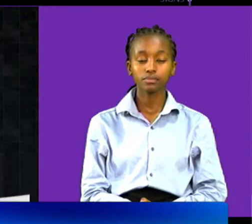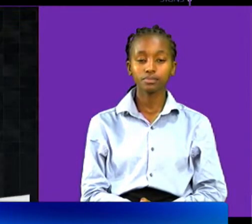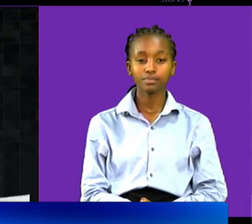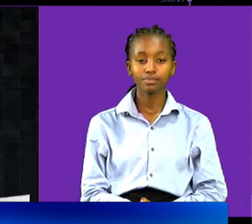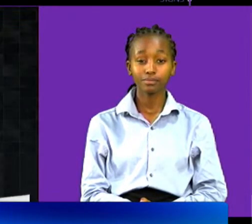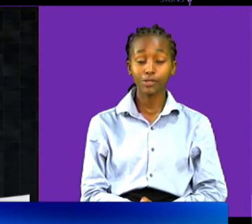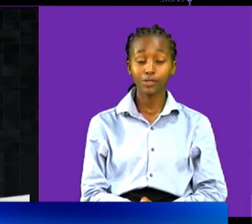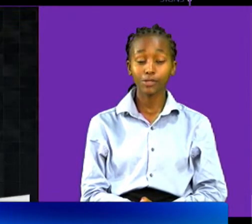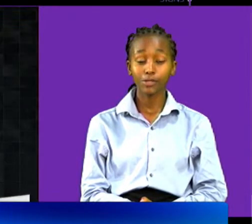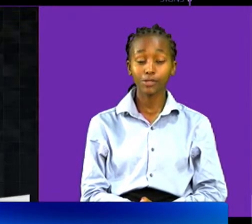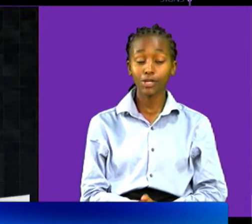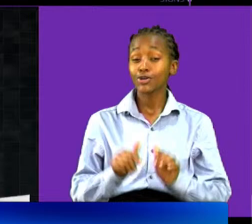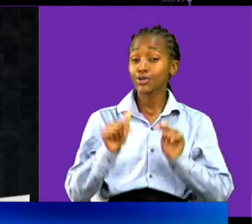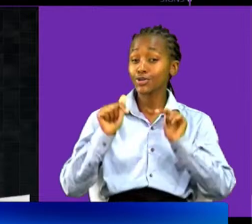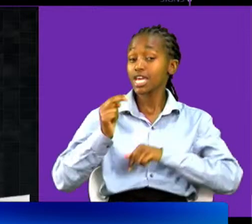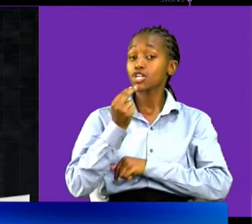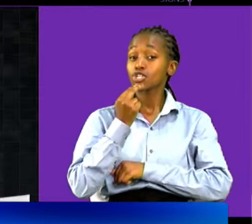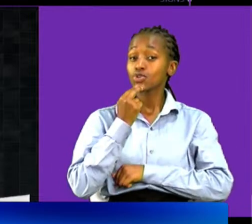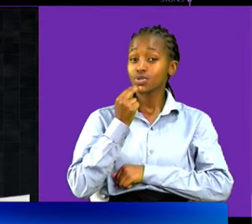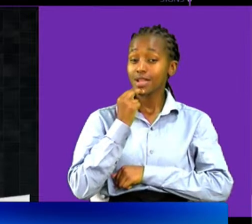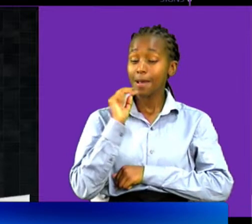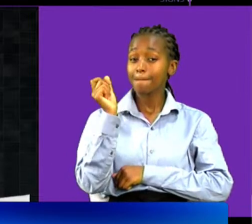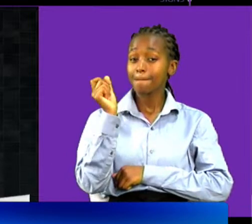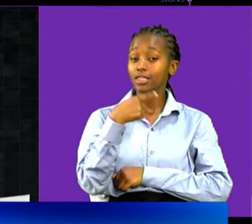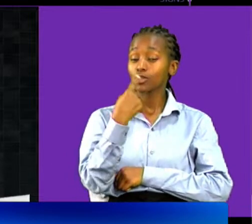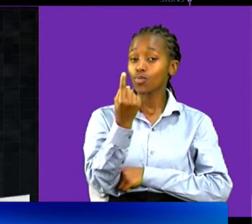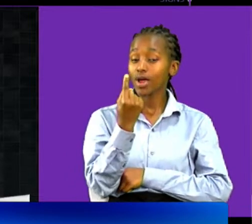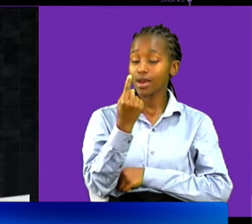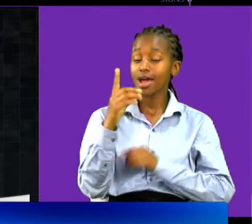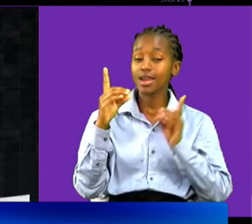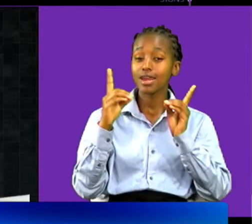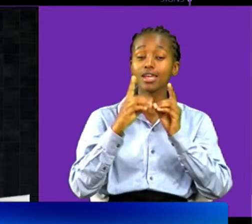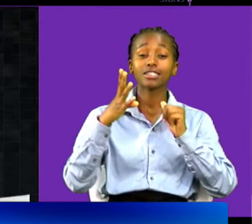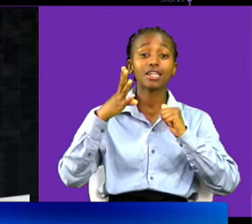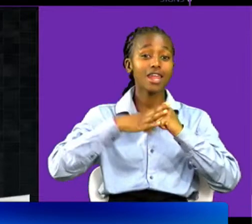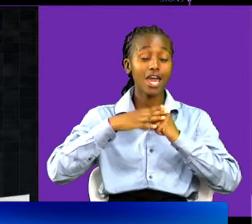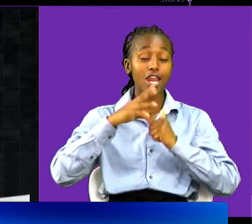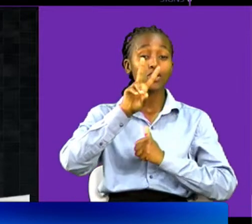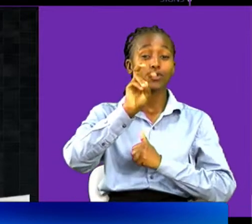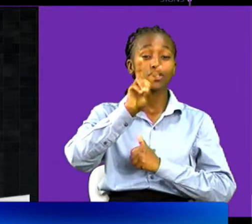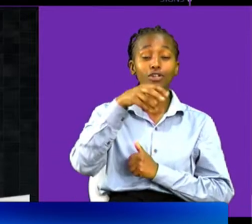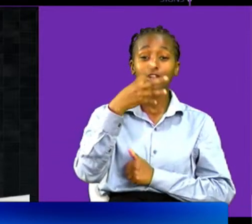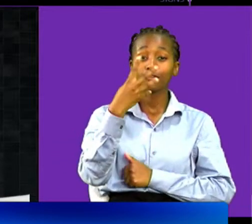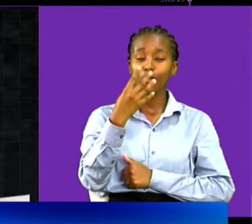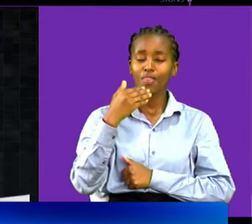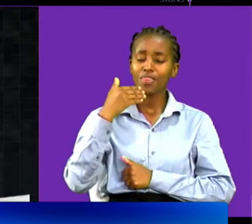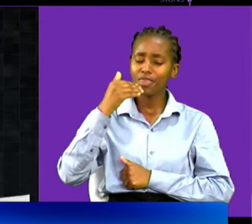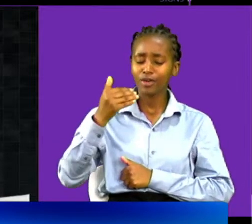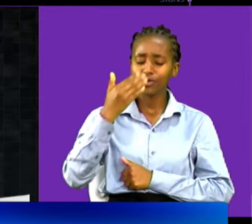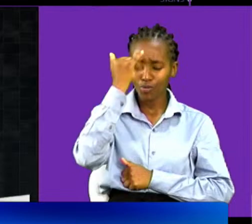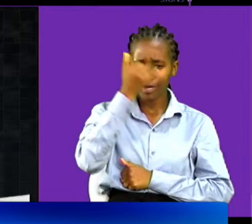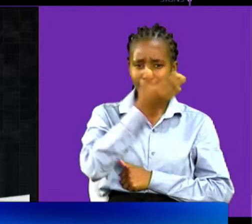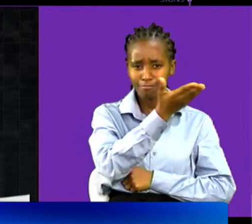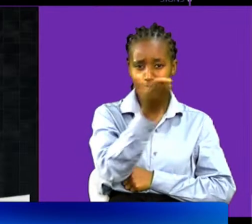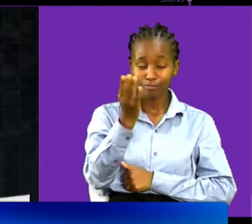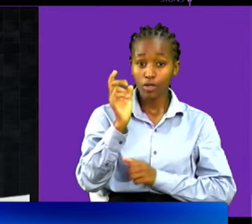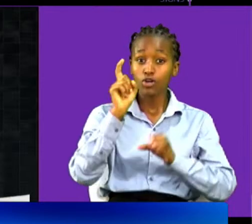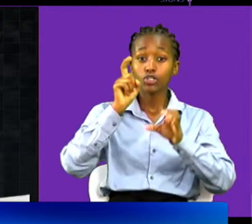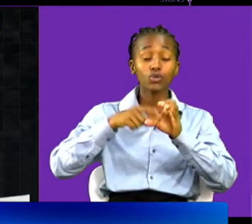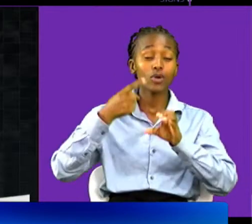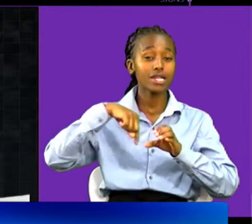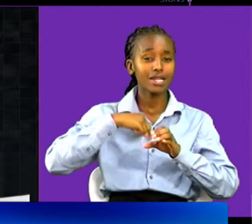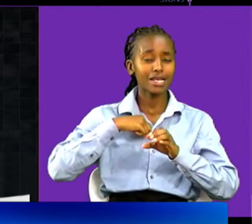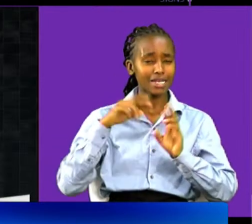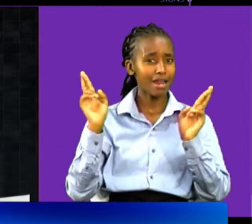Well, it's Tuesday, January 9th, 2024. Thank you so much for joining us. You're just in time for Science TV